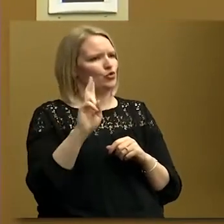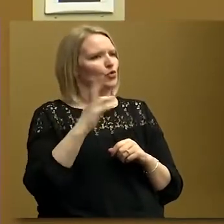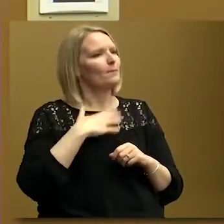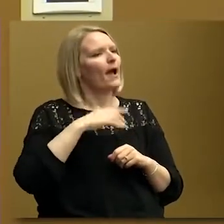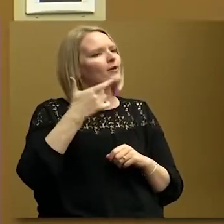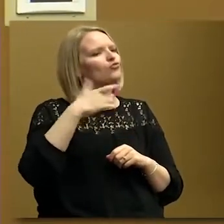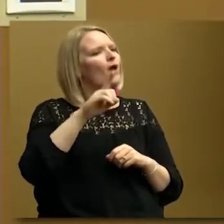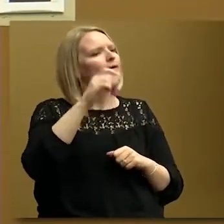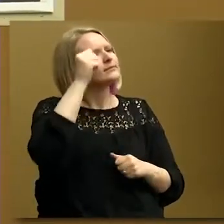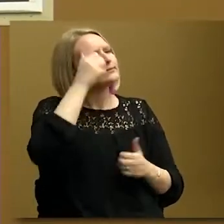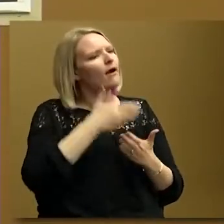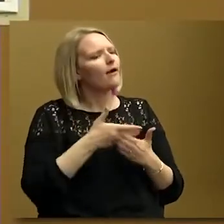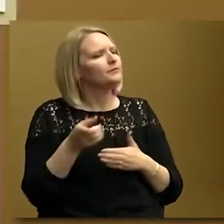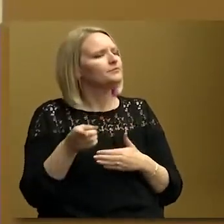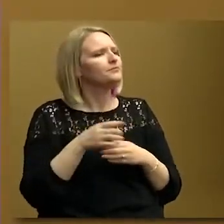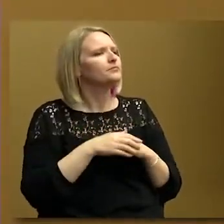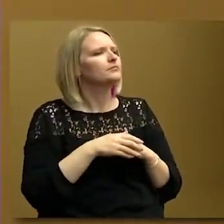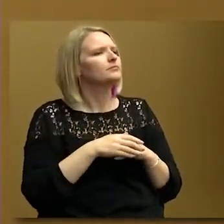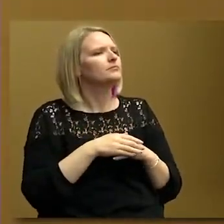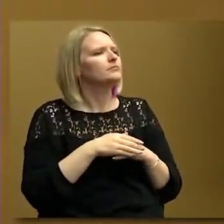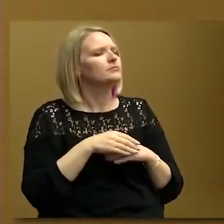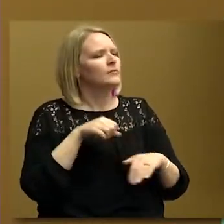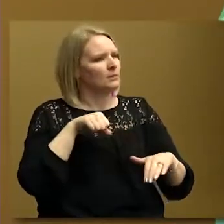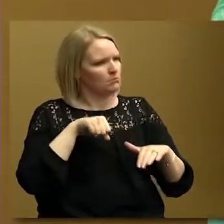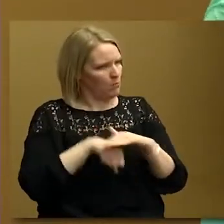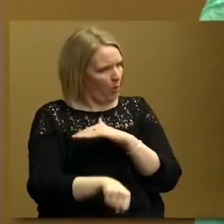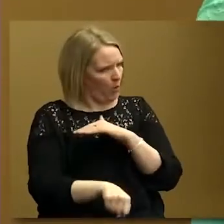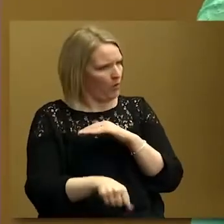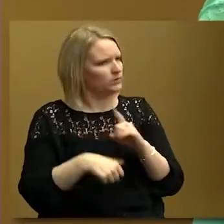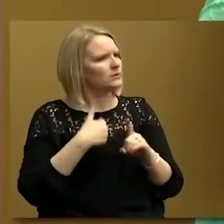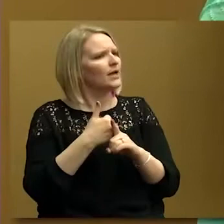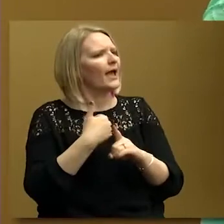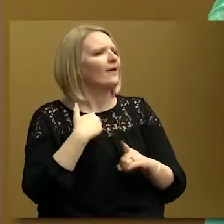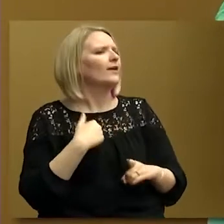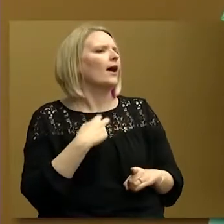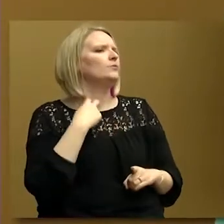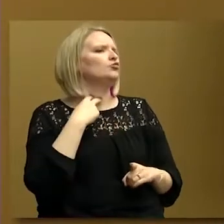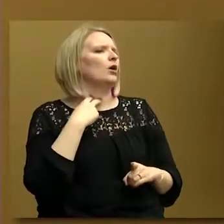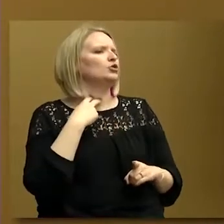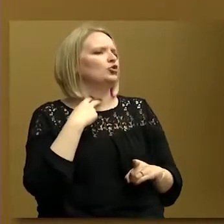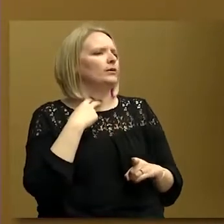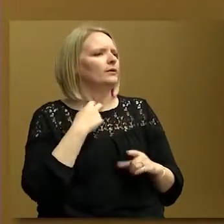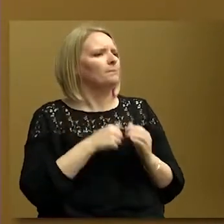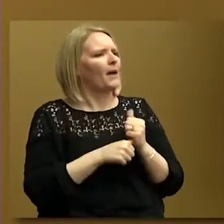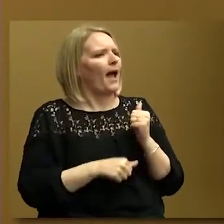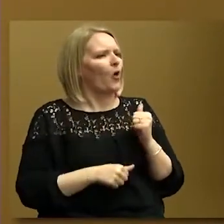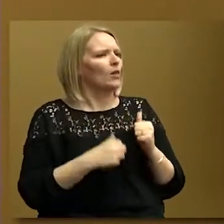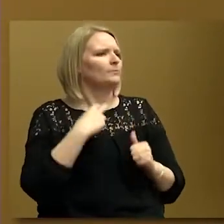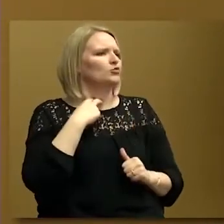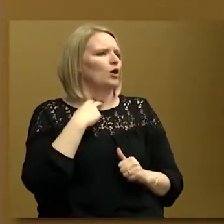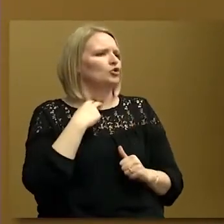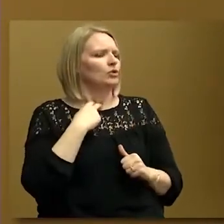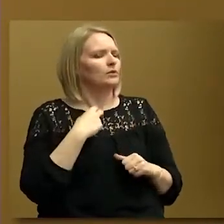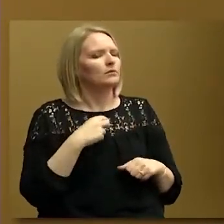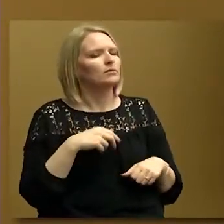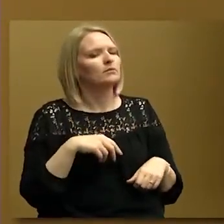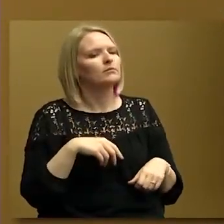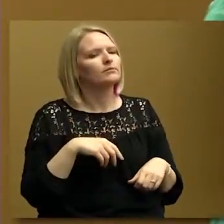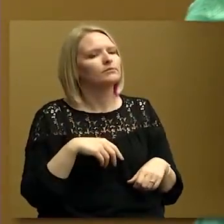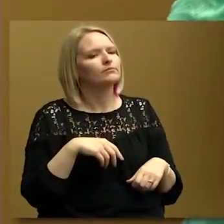grandson was born and he had an obstruction in his bowel. And so